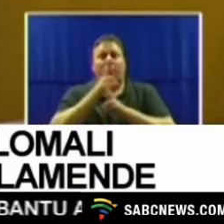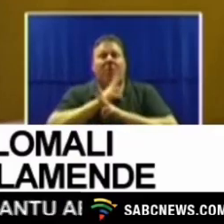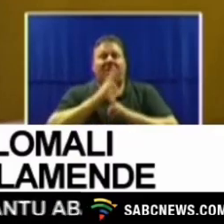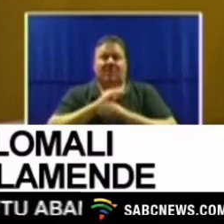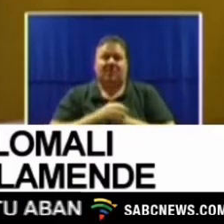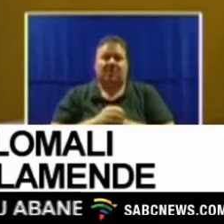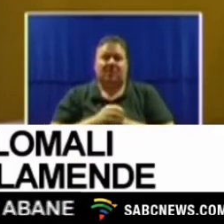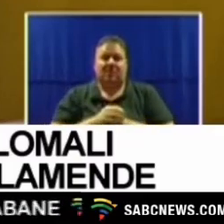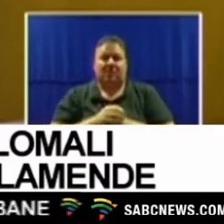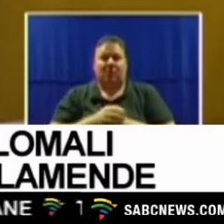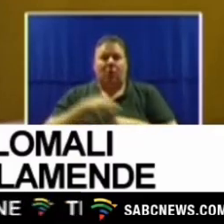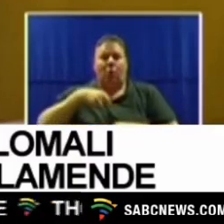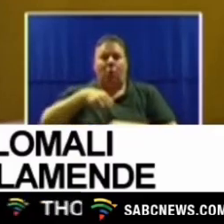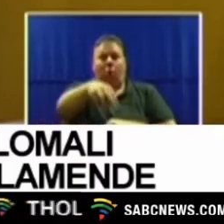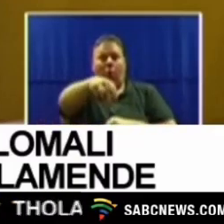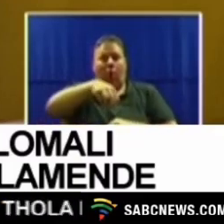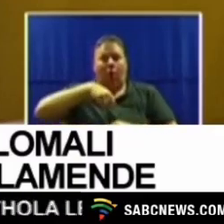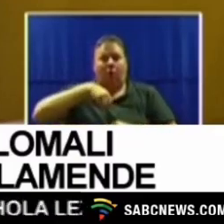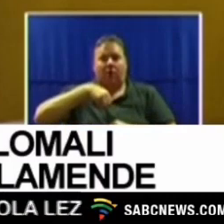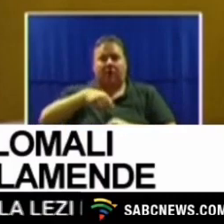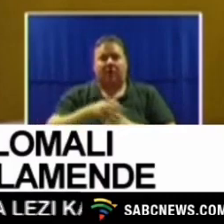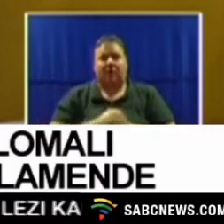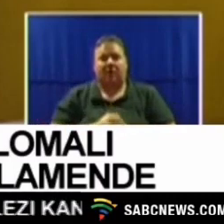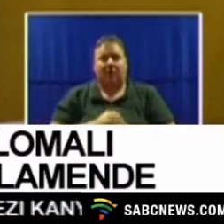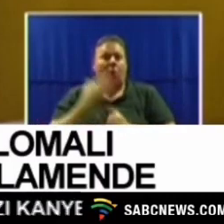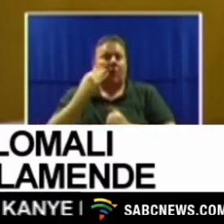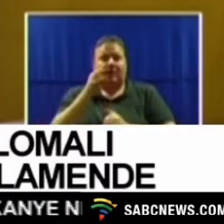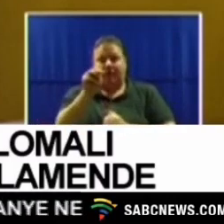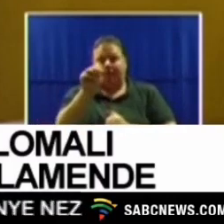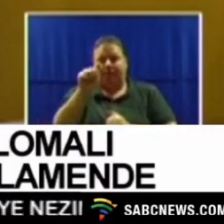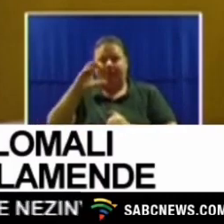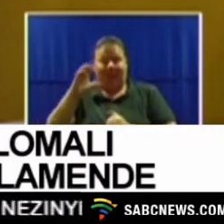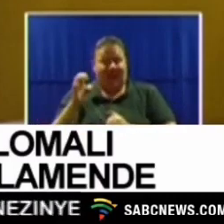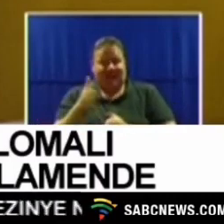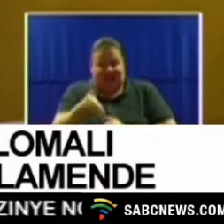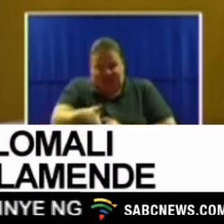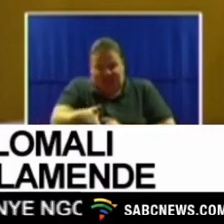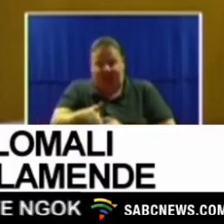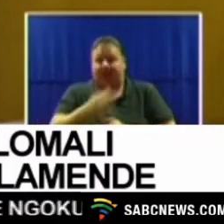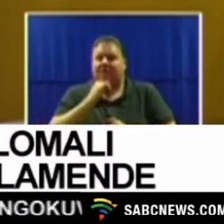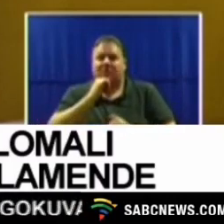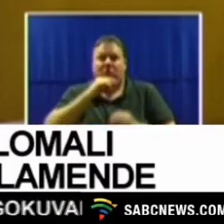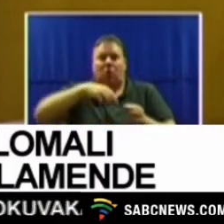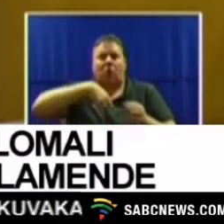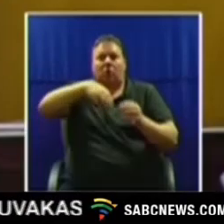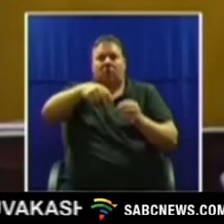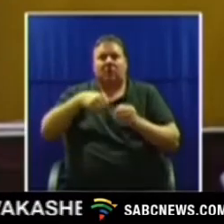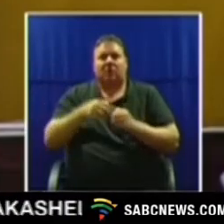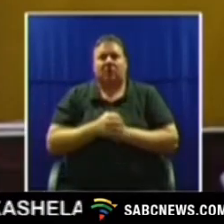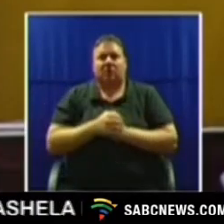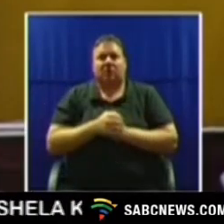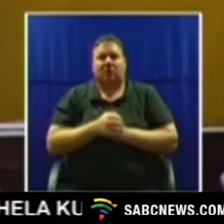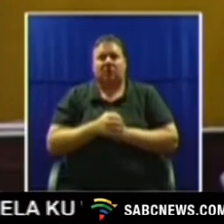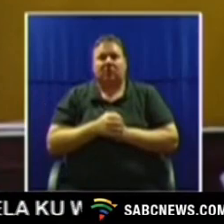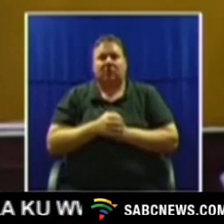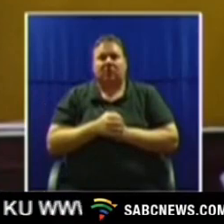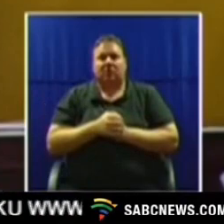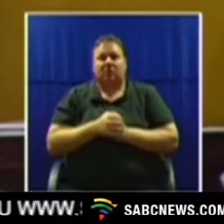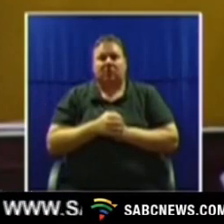not walk there for as long as the mace is there. You may not even cross the